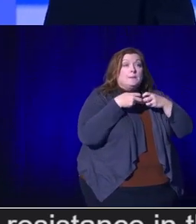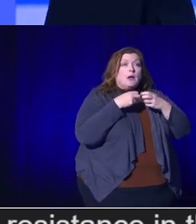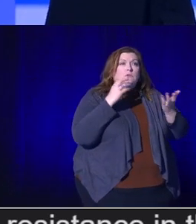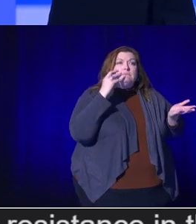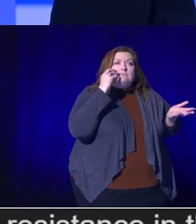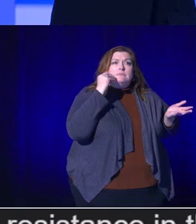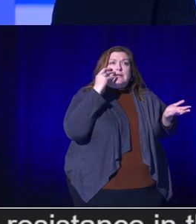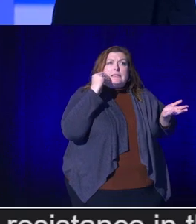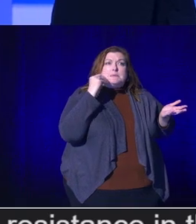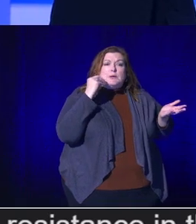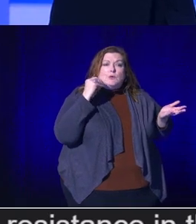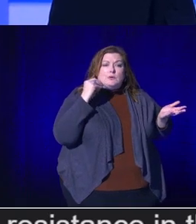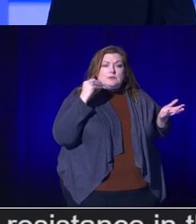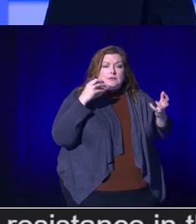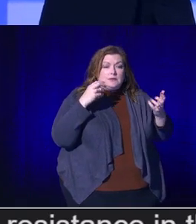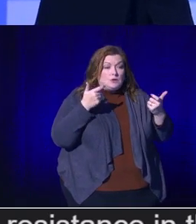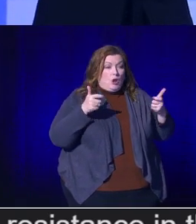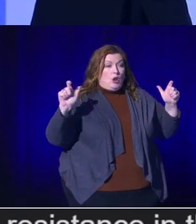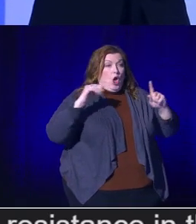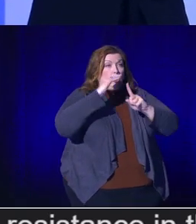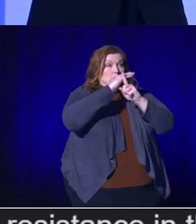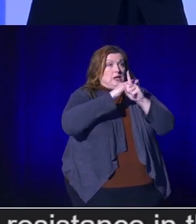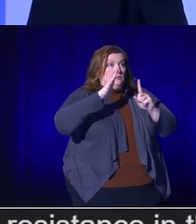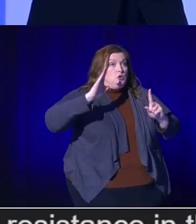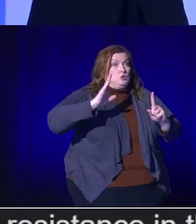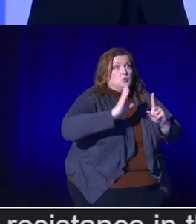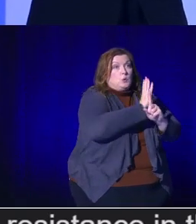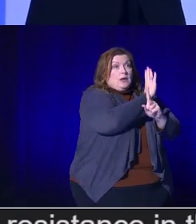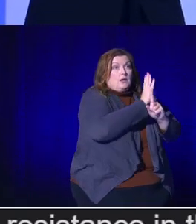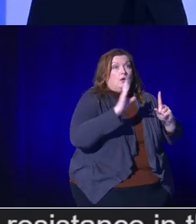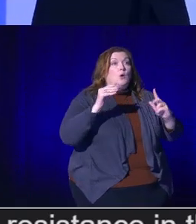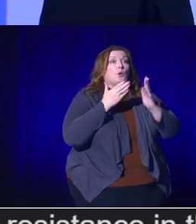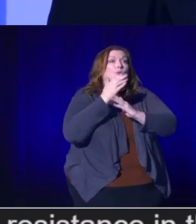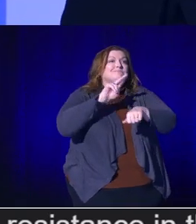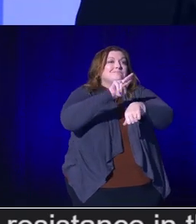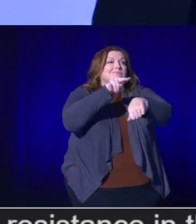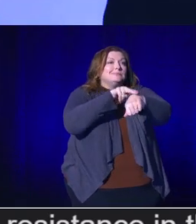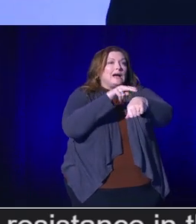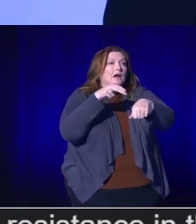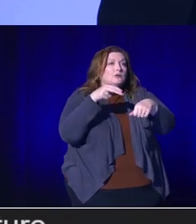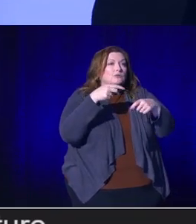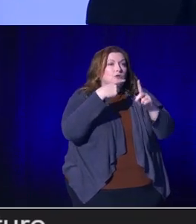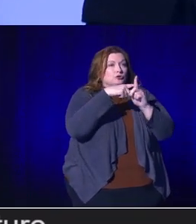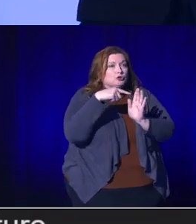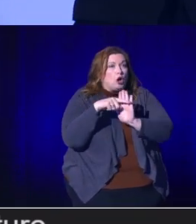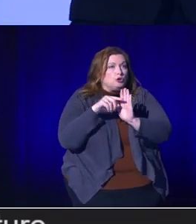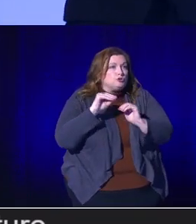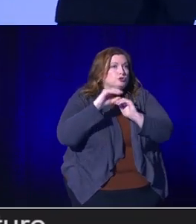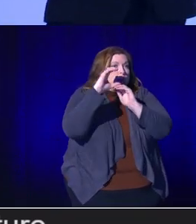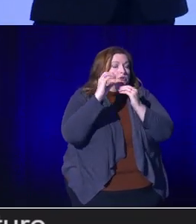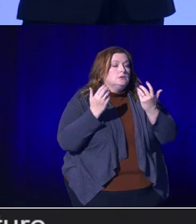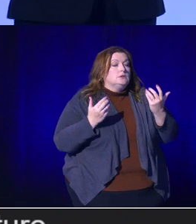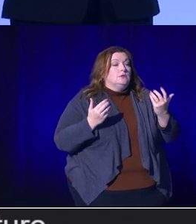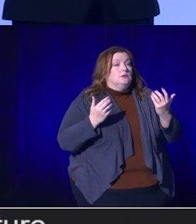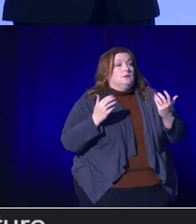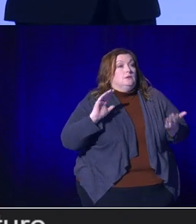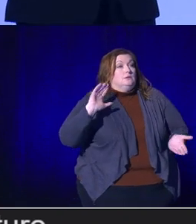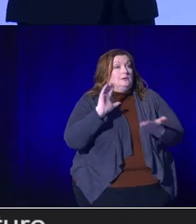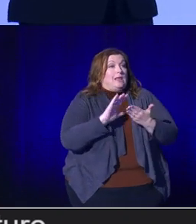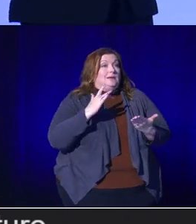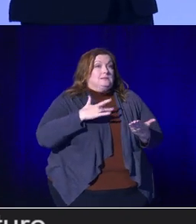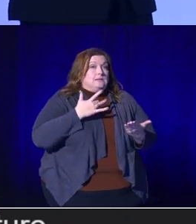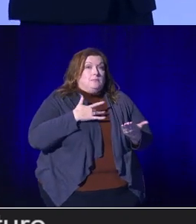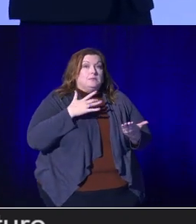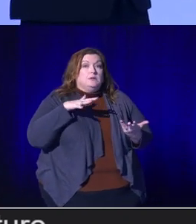experiencing a large temperature swing over a natural charge. So they have less sensitivity to spatial